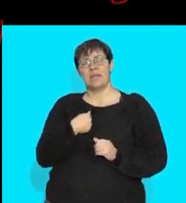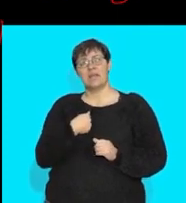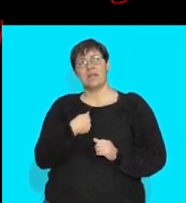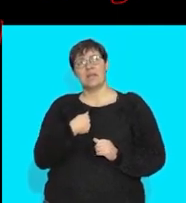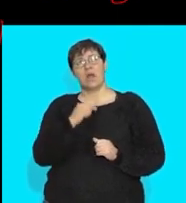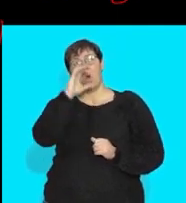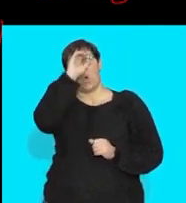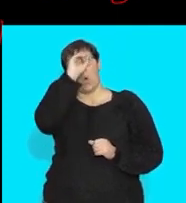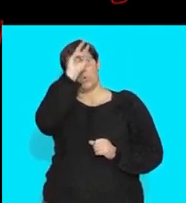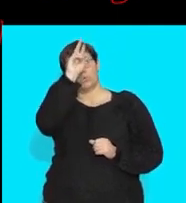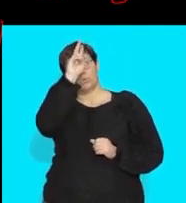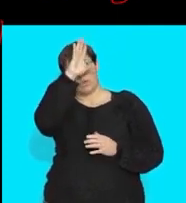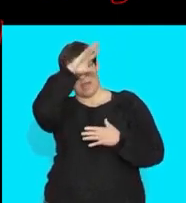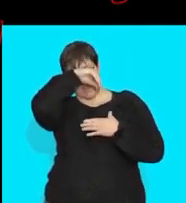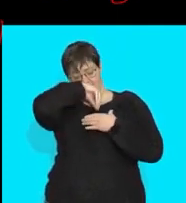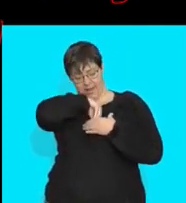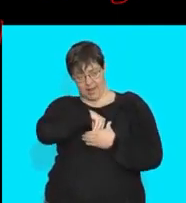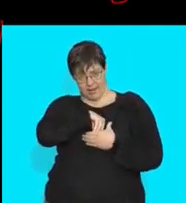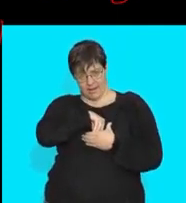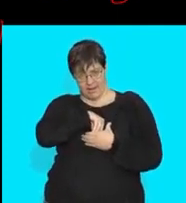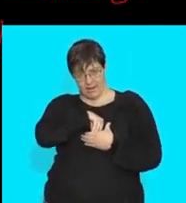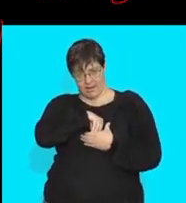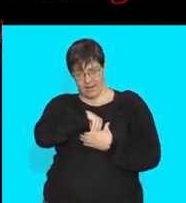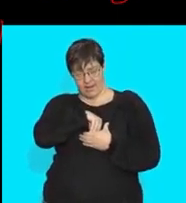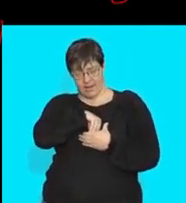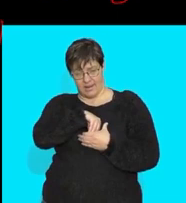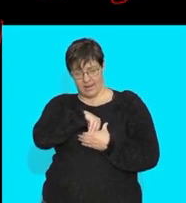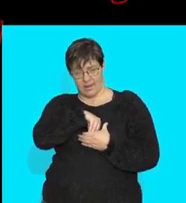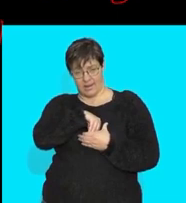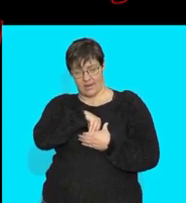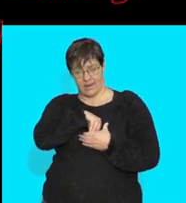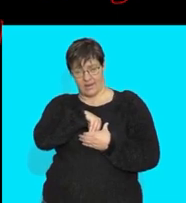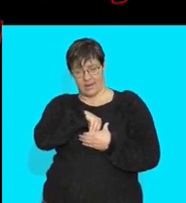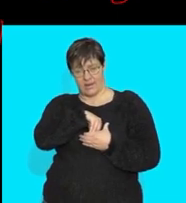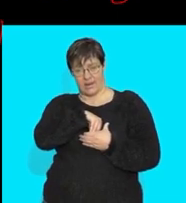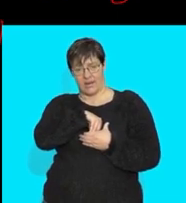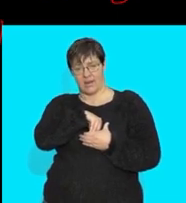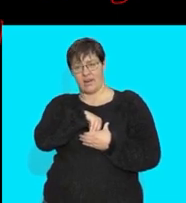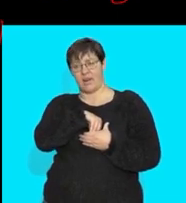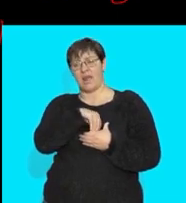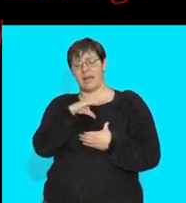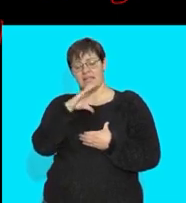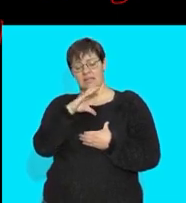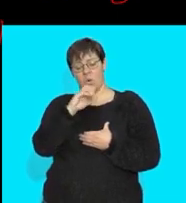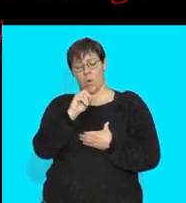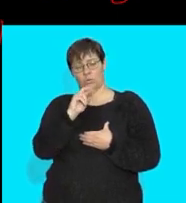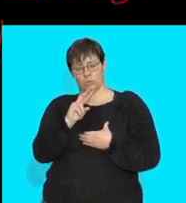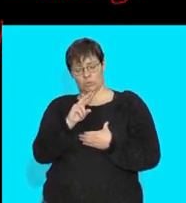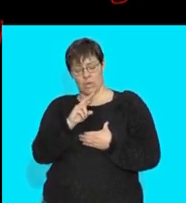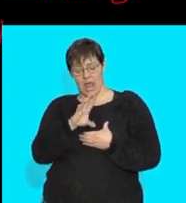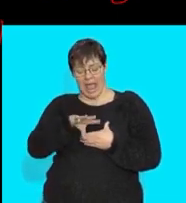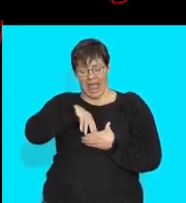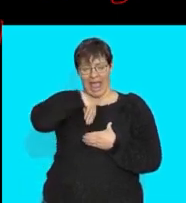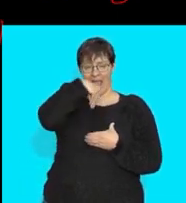that oxygen can come into, the organism, and carbon dioxide must